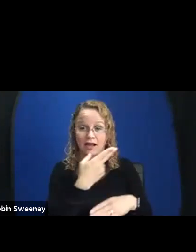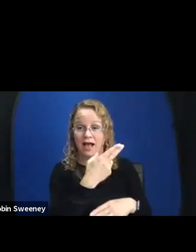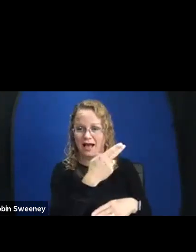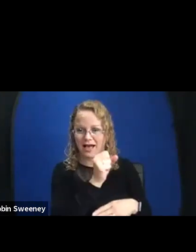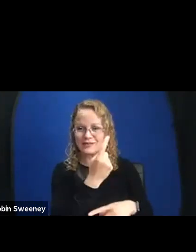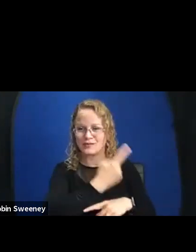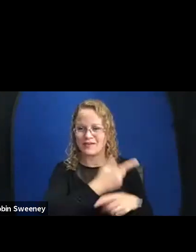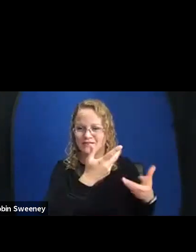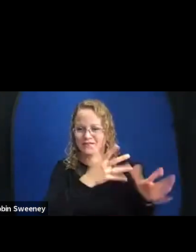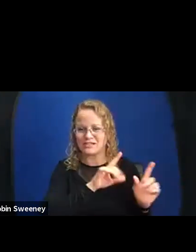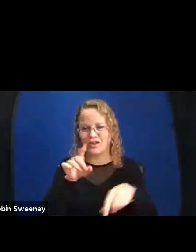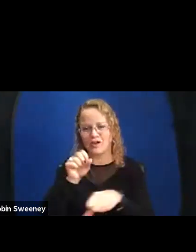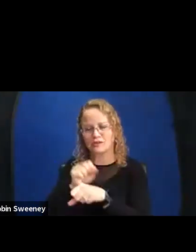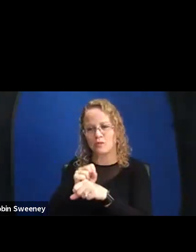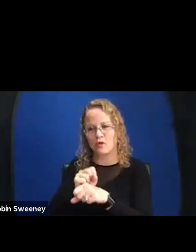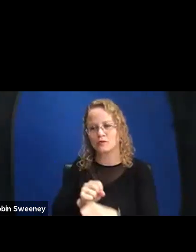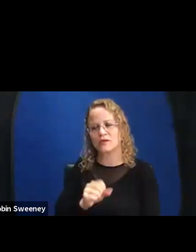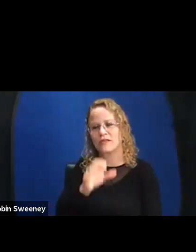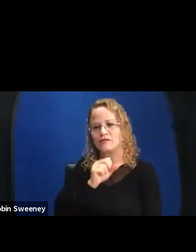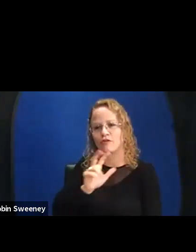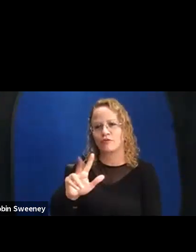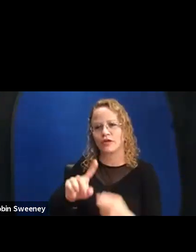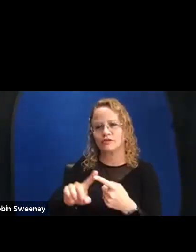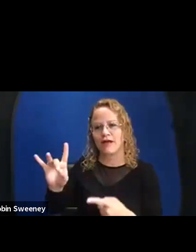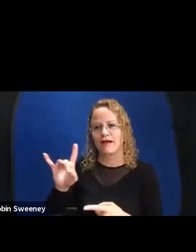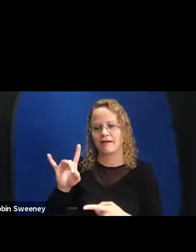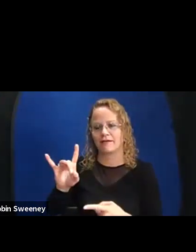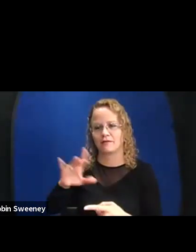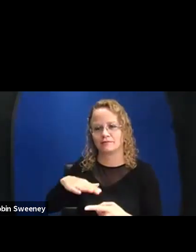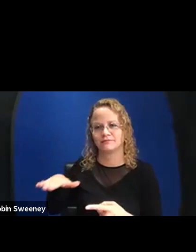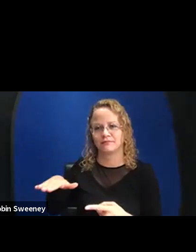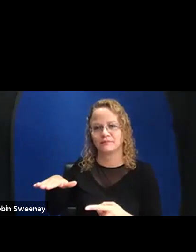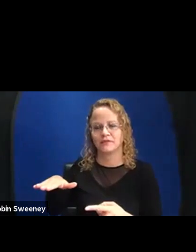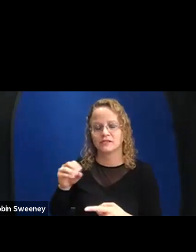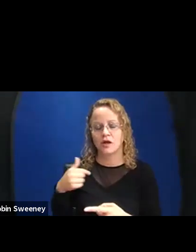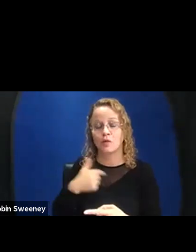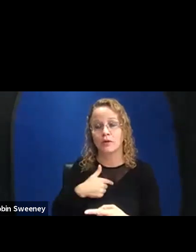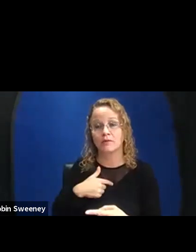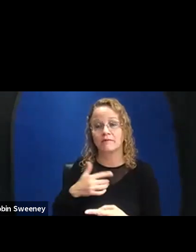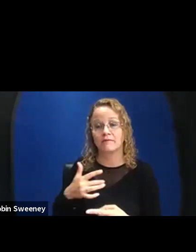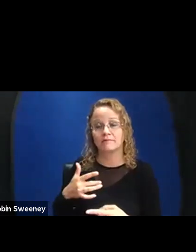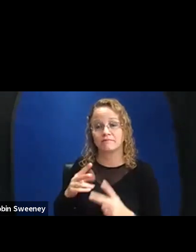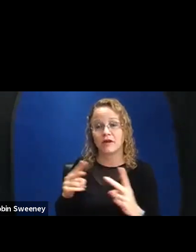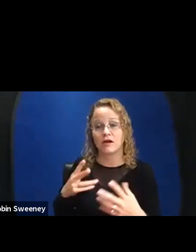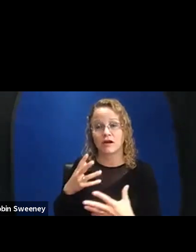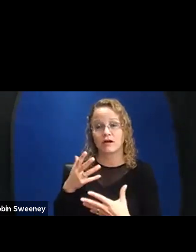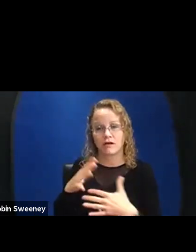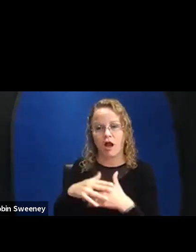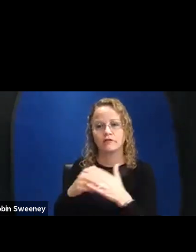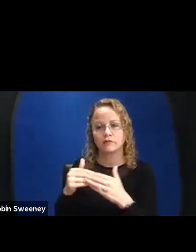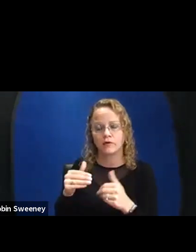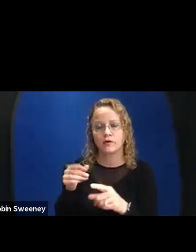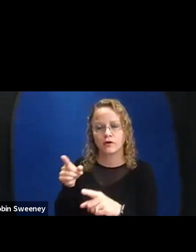and works with 3 to 8-year-olds. And so we were very comfortable having her get